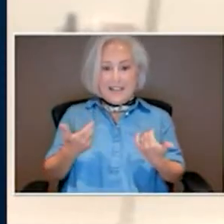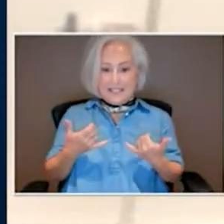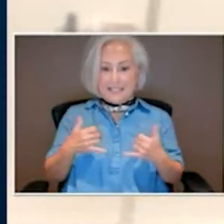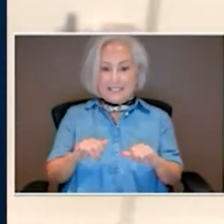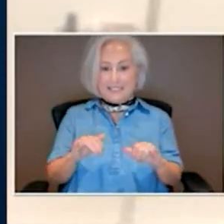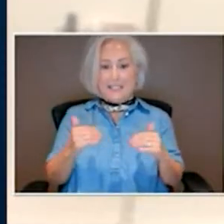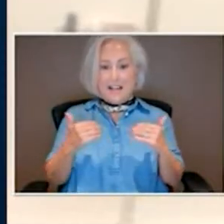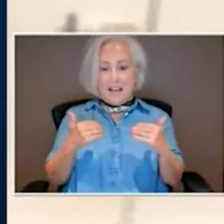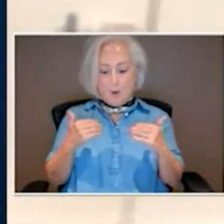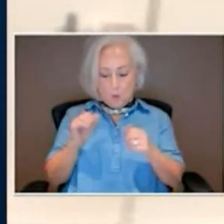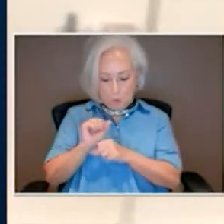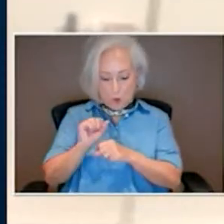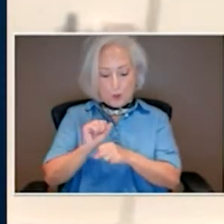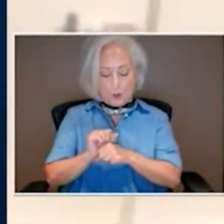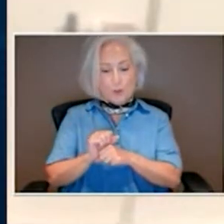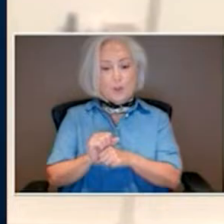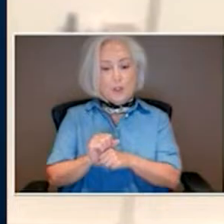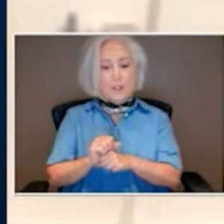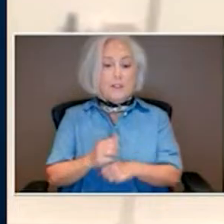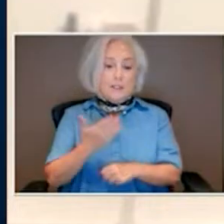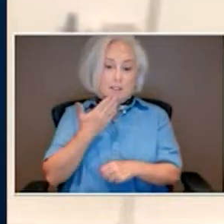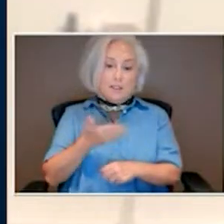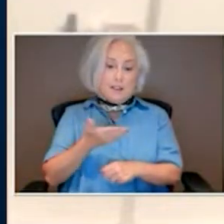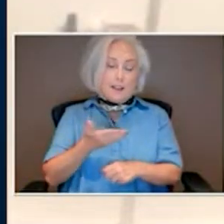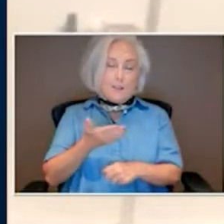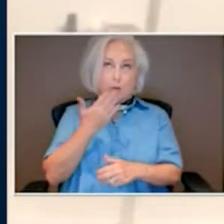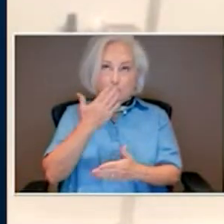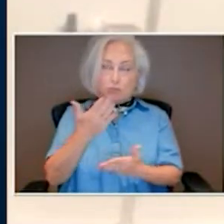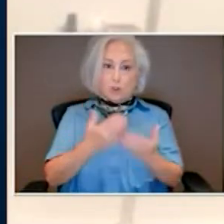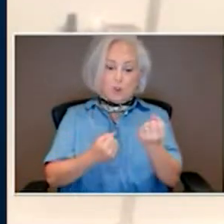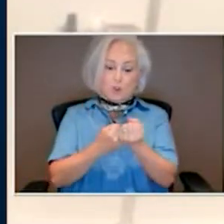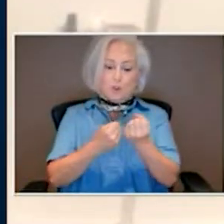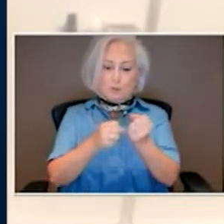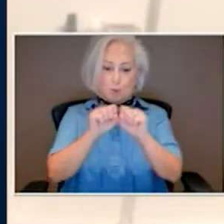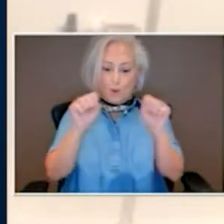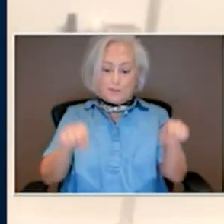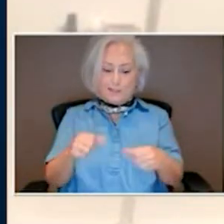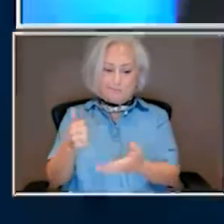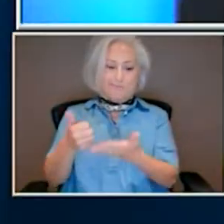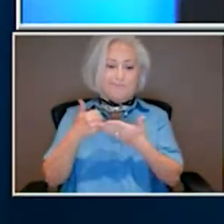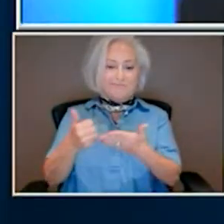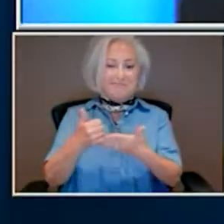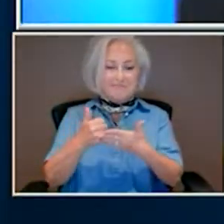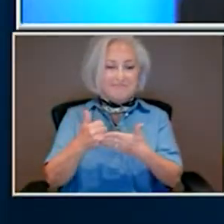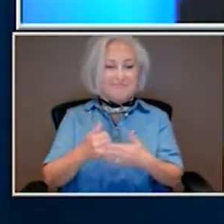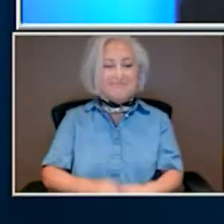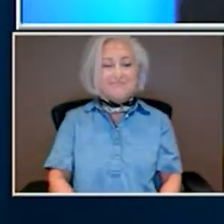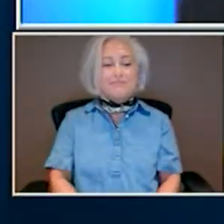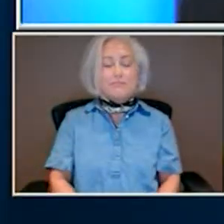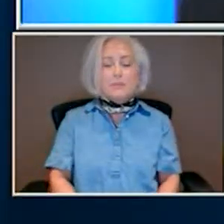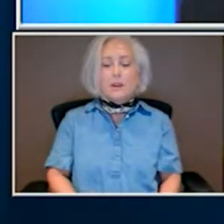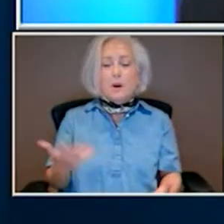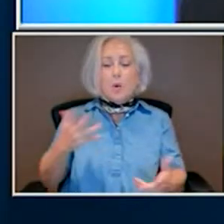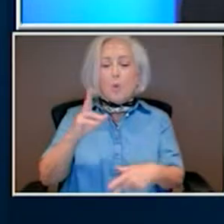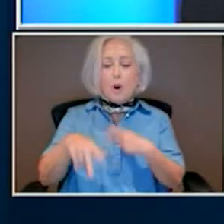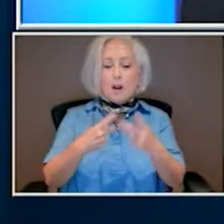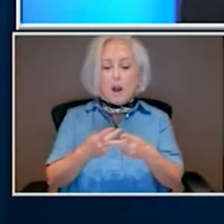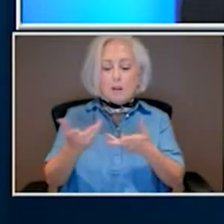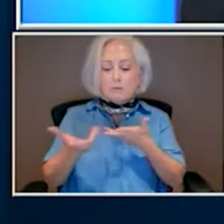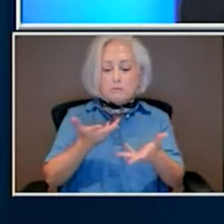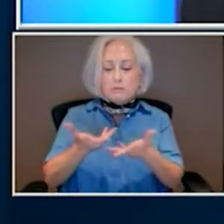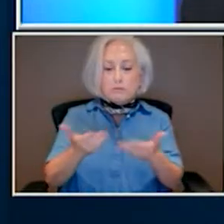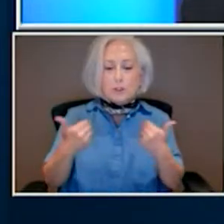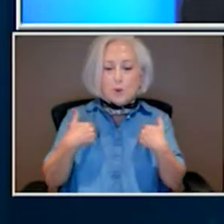work performance. I'm thankful that I have a good support system around me that is understanding. What kind of conversations were you having with your children at the